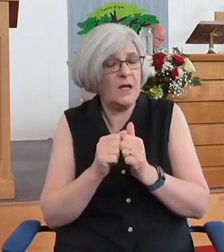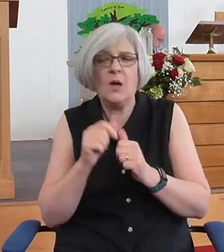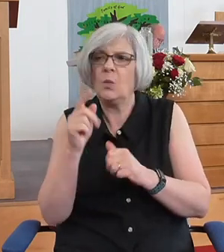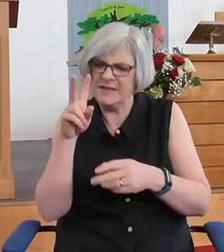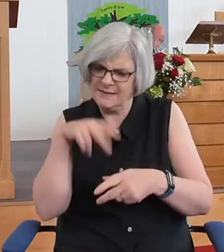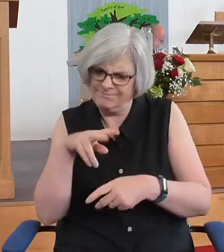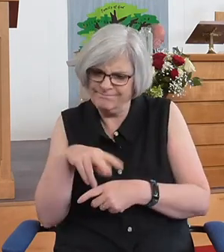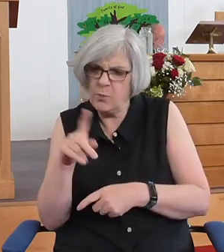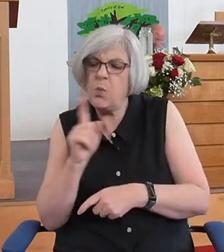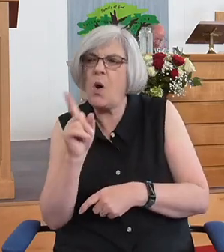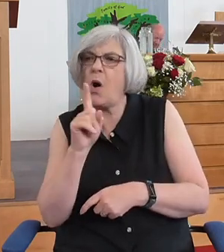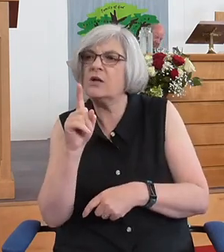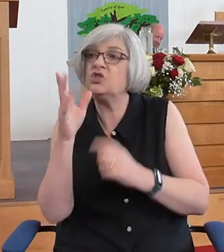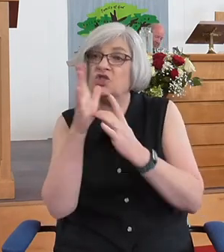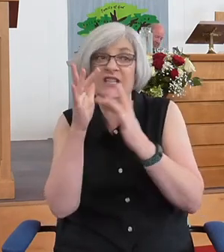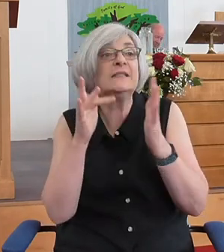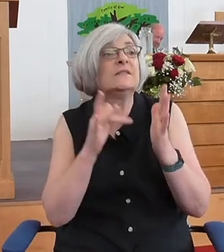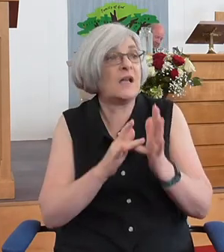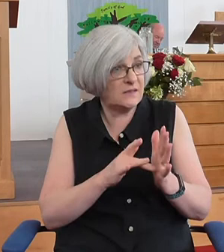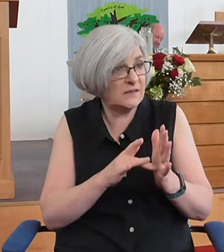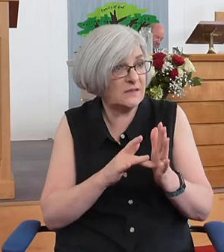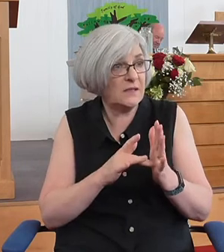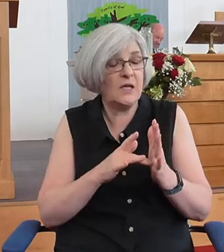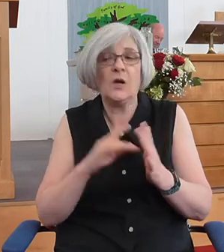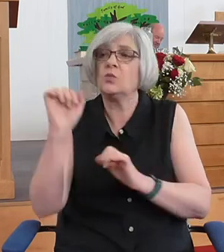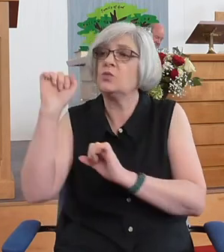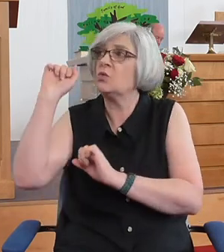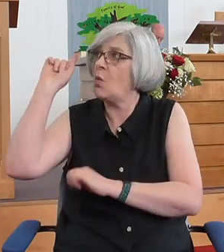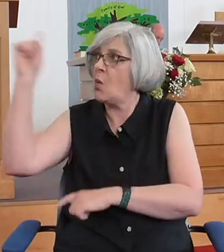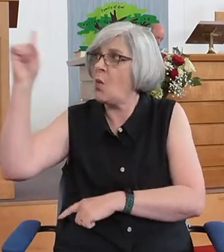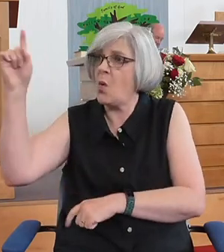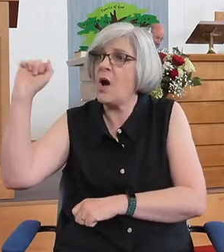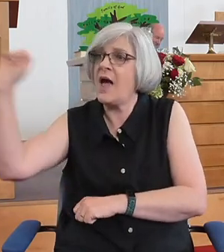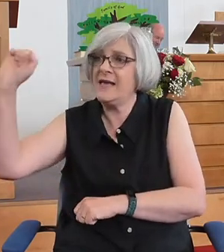was crucified on the very hour when the